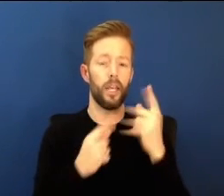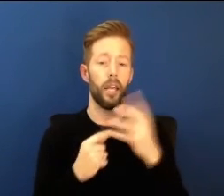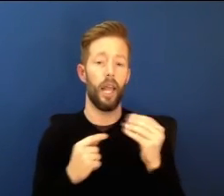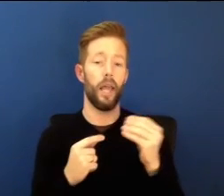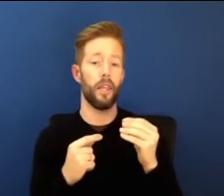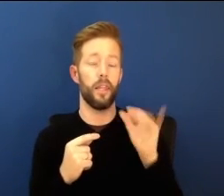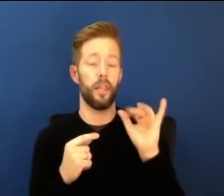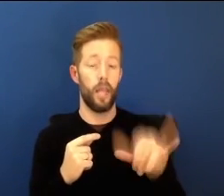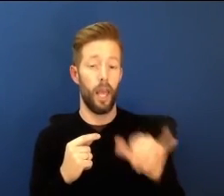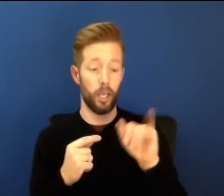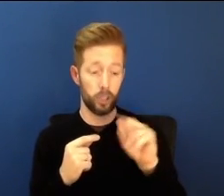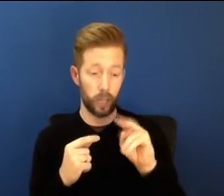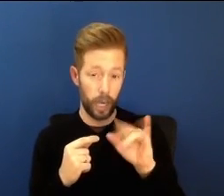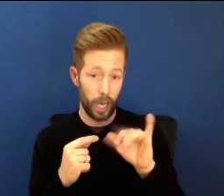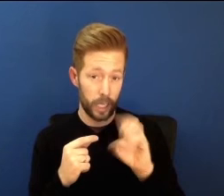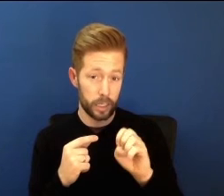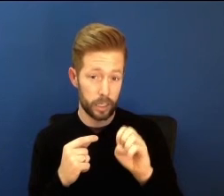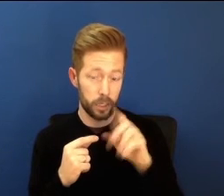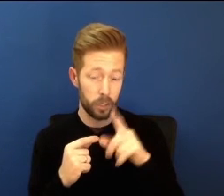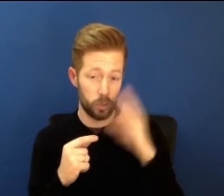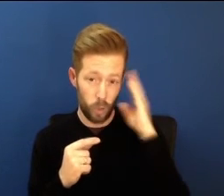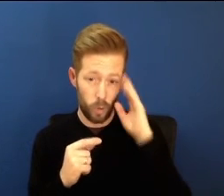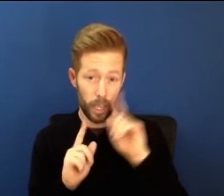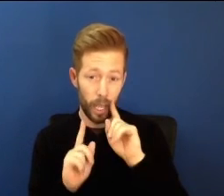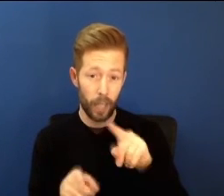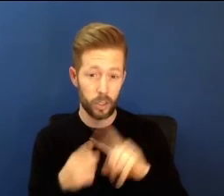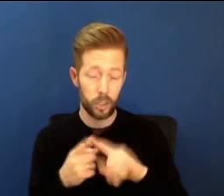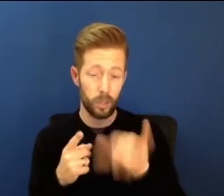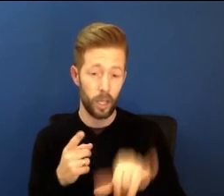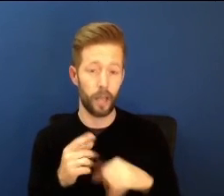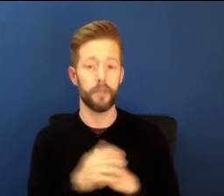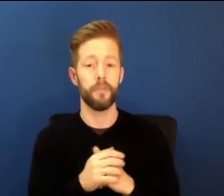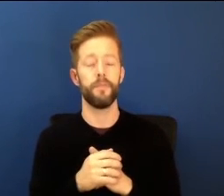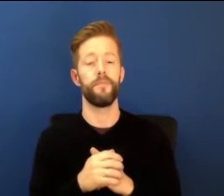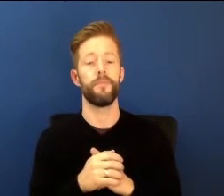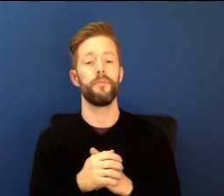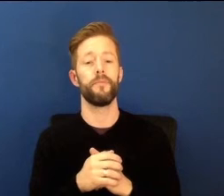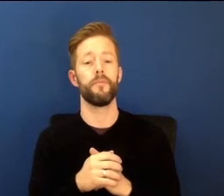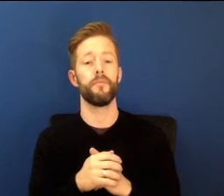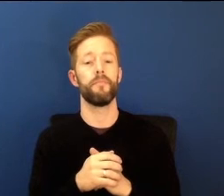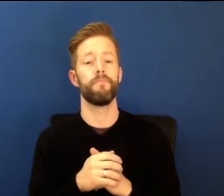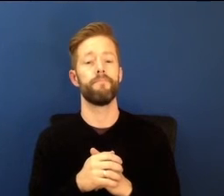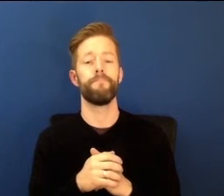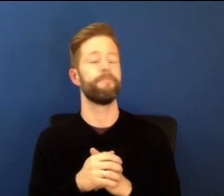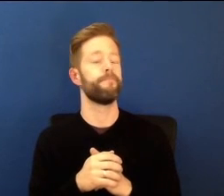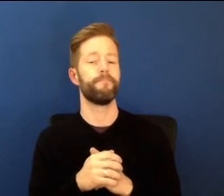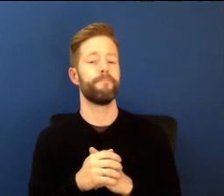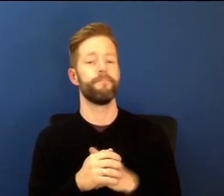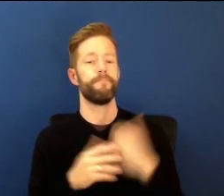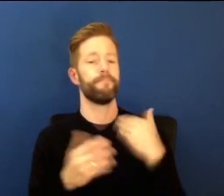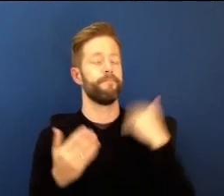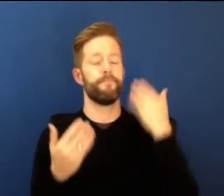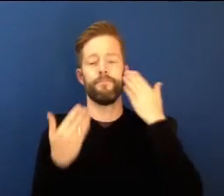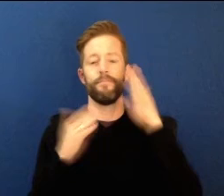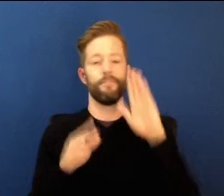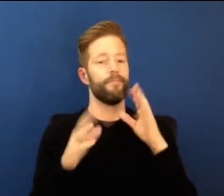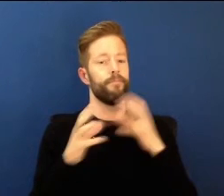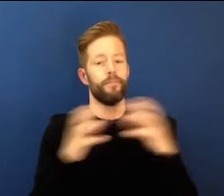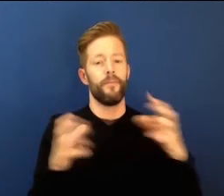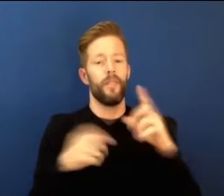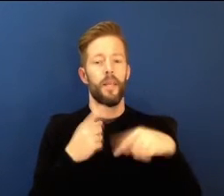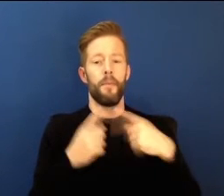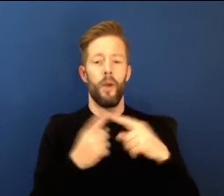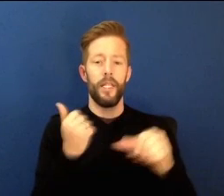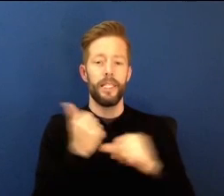thinking. And that, Janice, do you know the answer to that? I do not know a lot